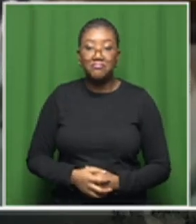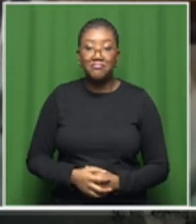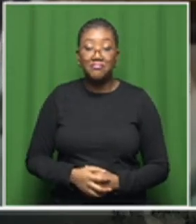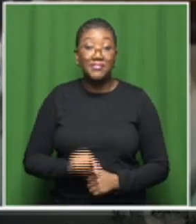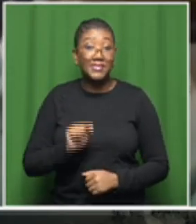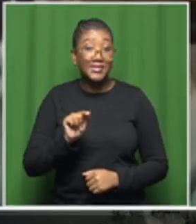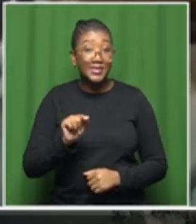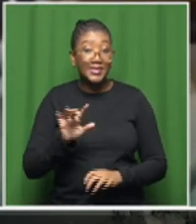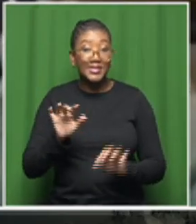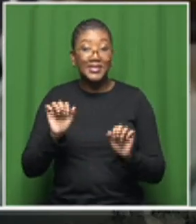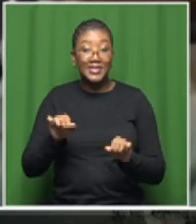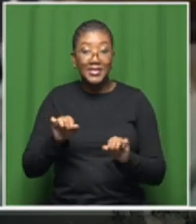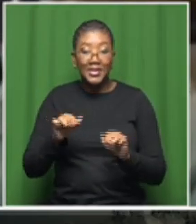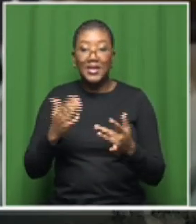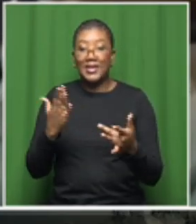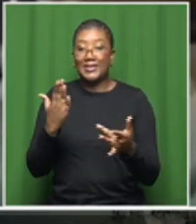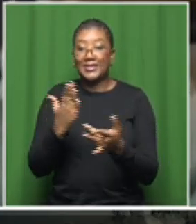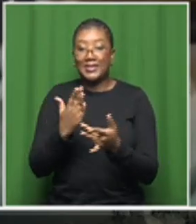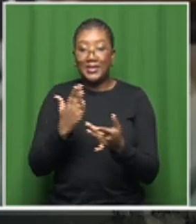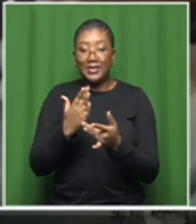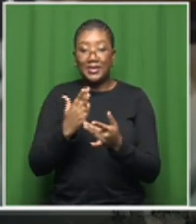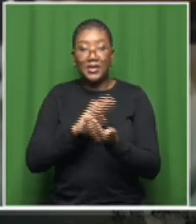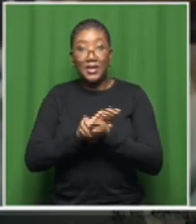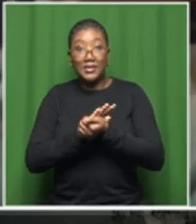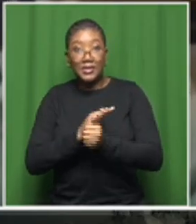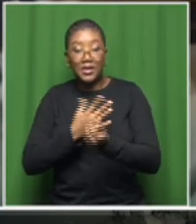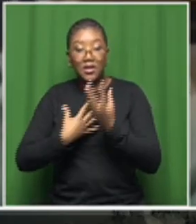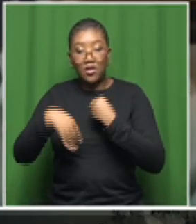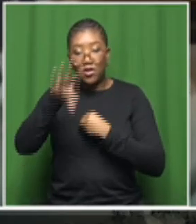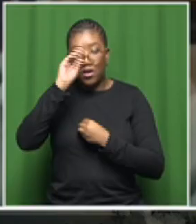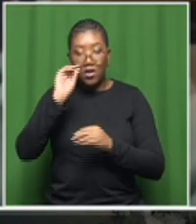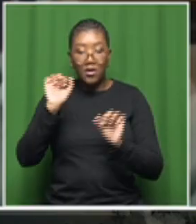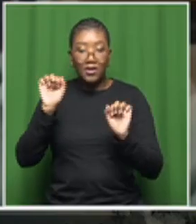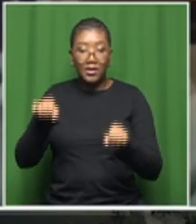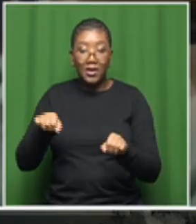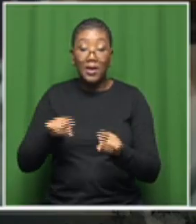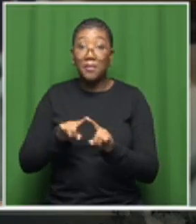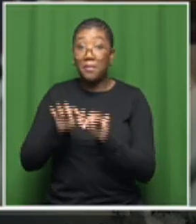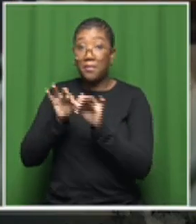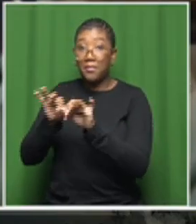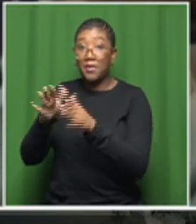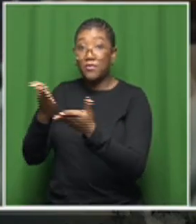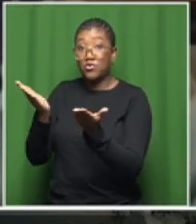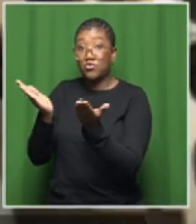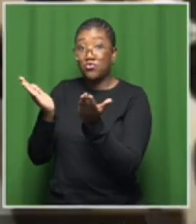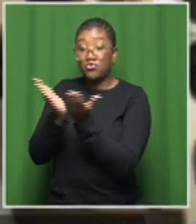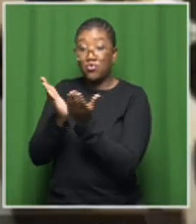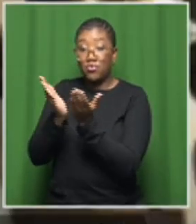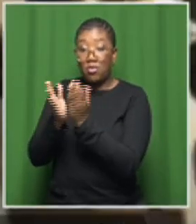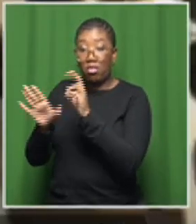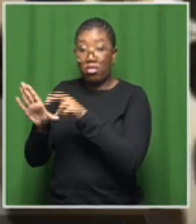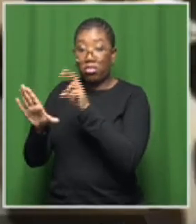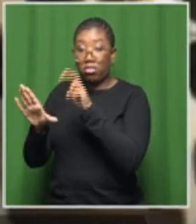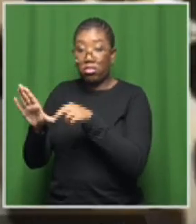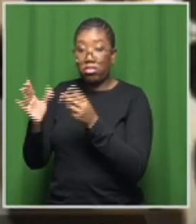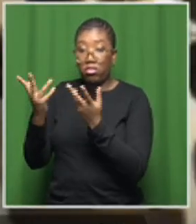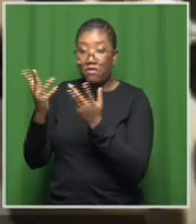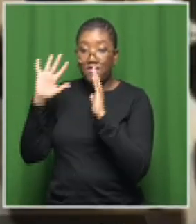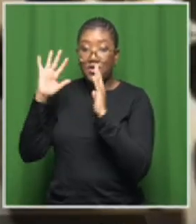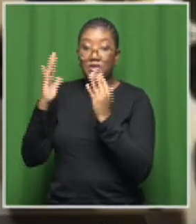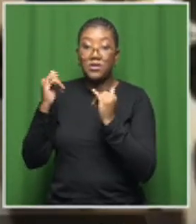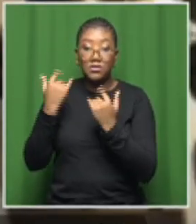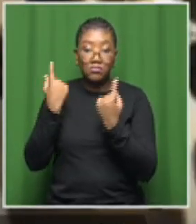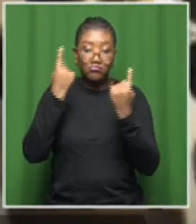First and foremost, technical skills comes to mind. We have a lot of school leavers that come and join to get hands-on experience, which is really